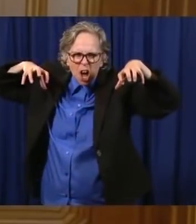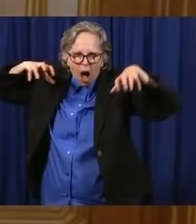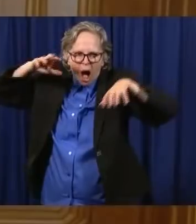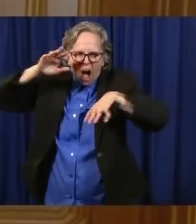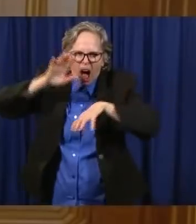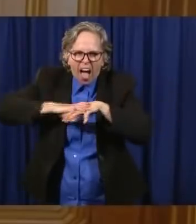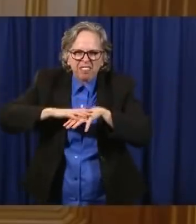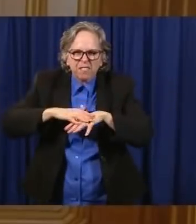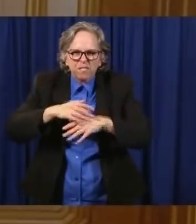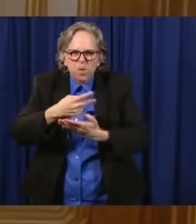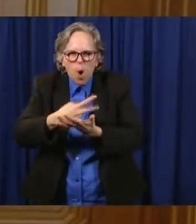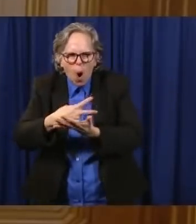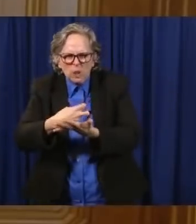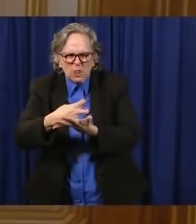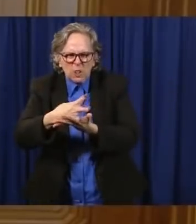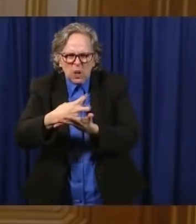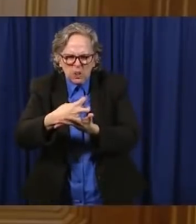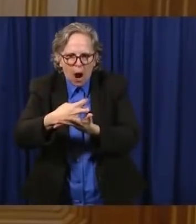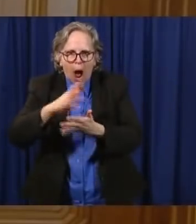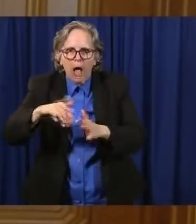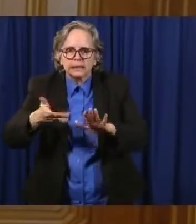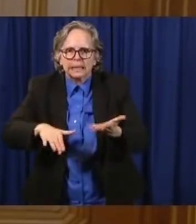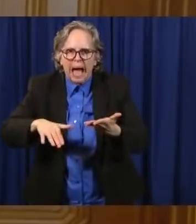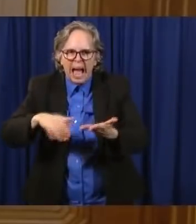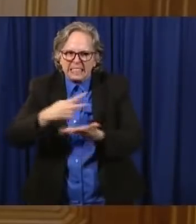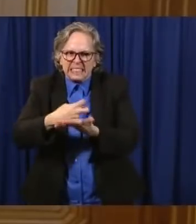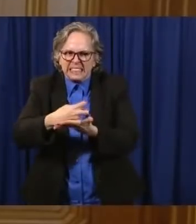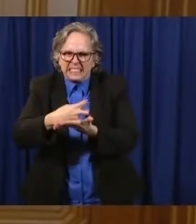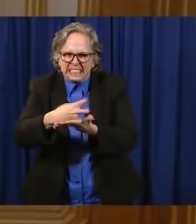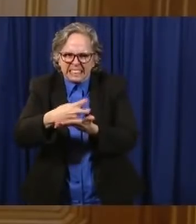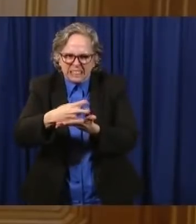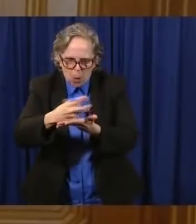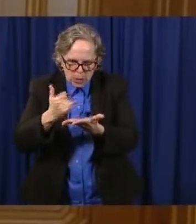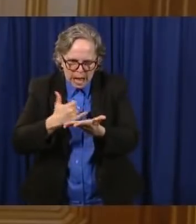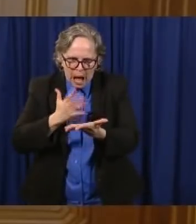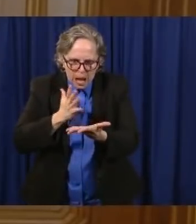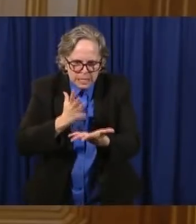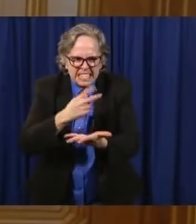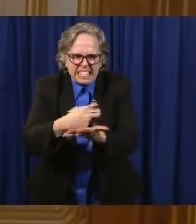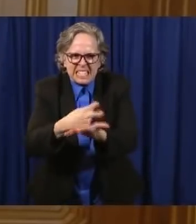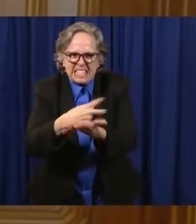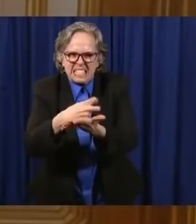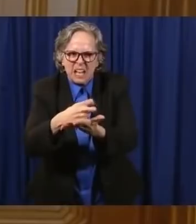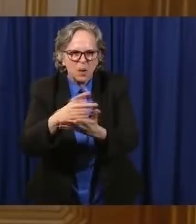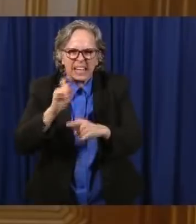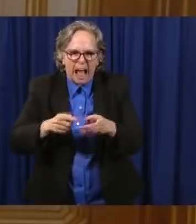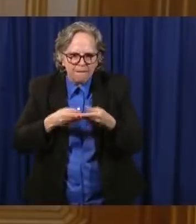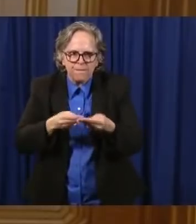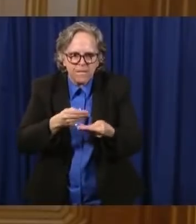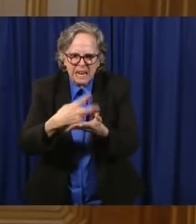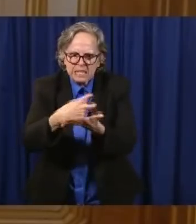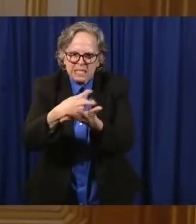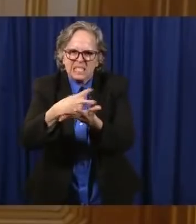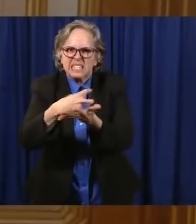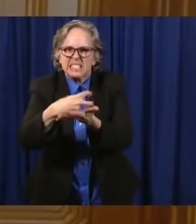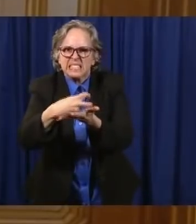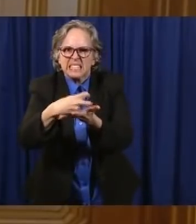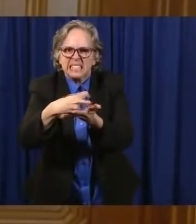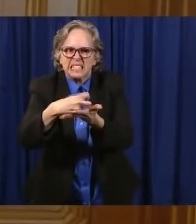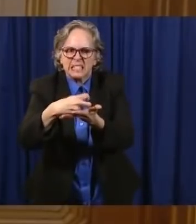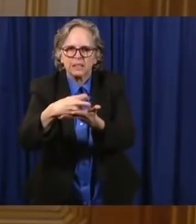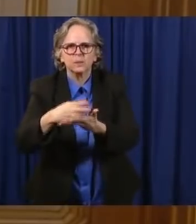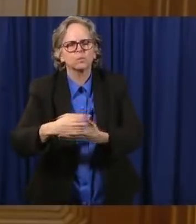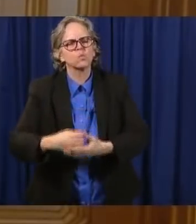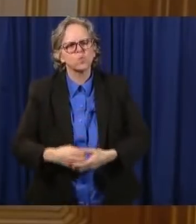it up, and we can't feed it. And the way you feed it is by coming out